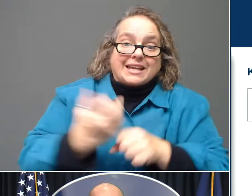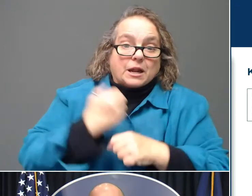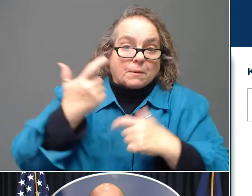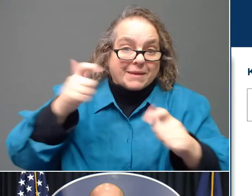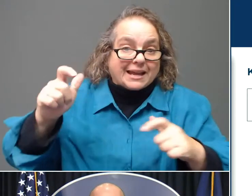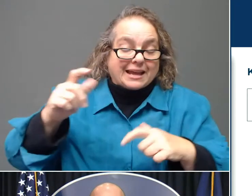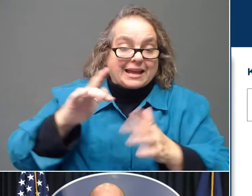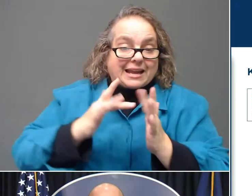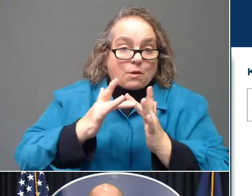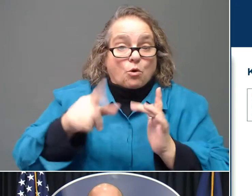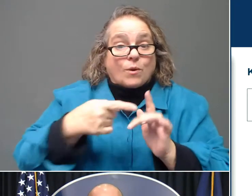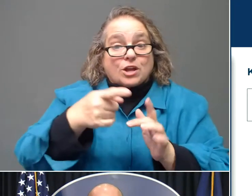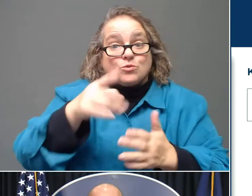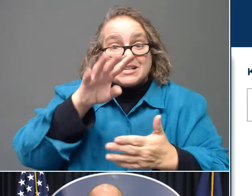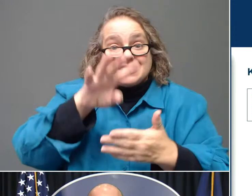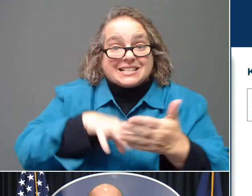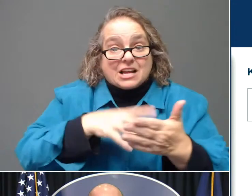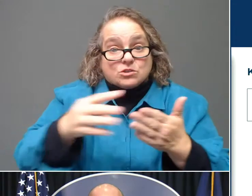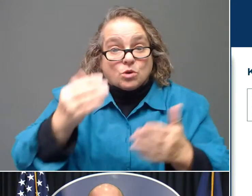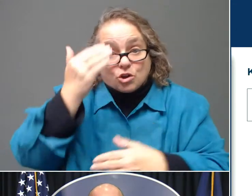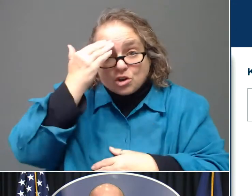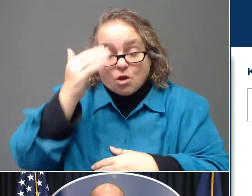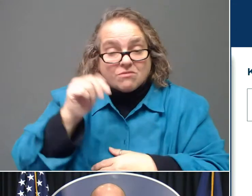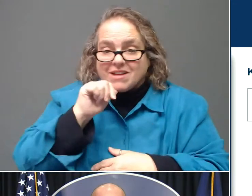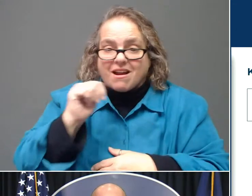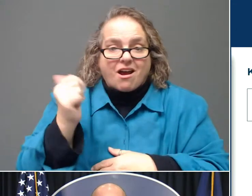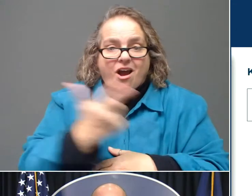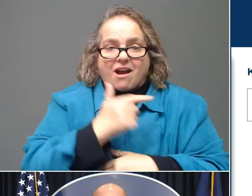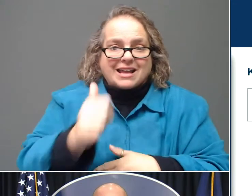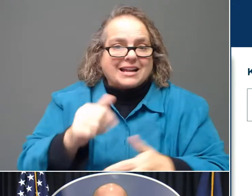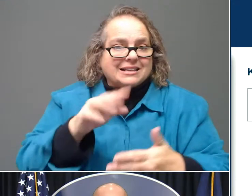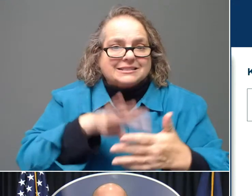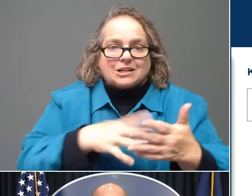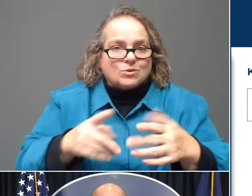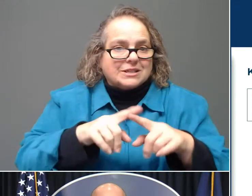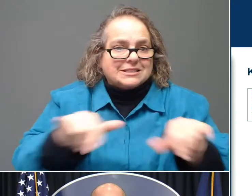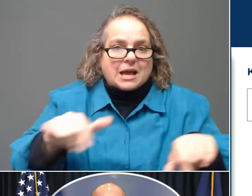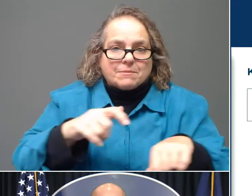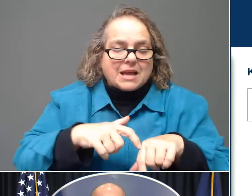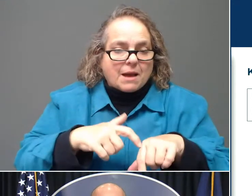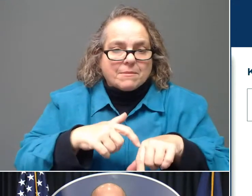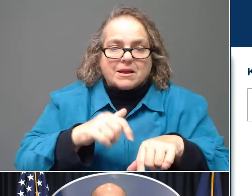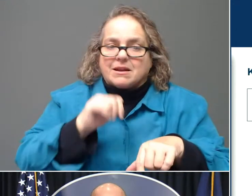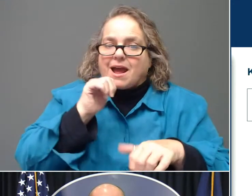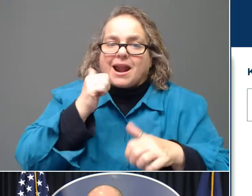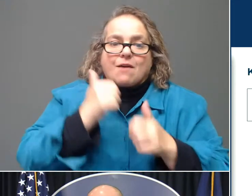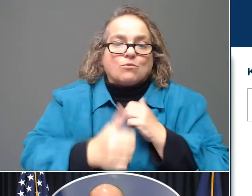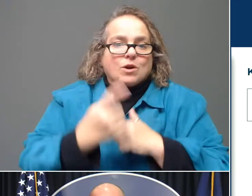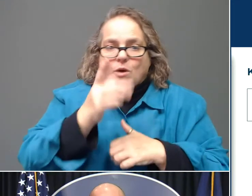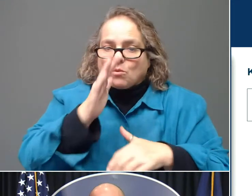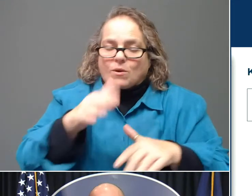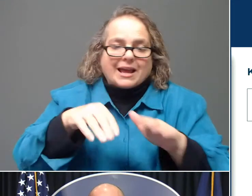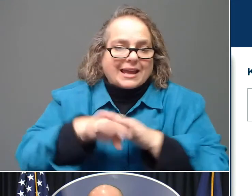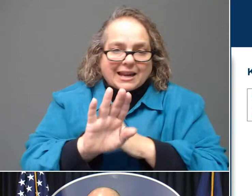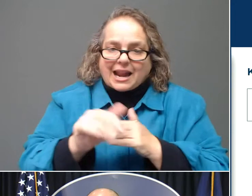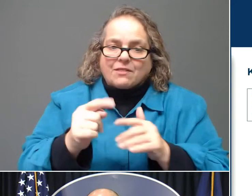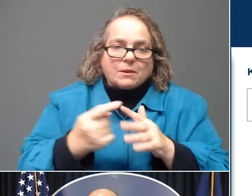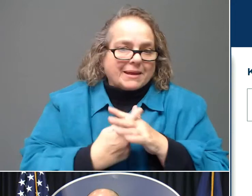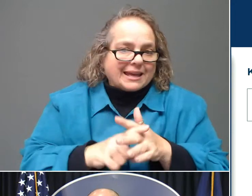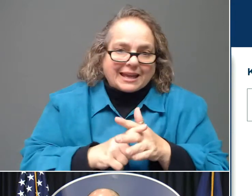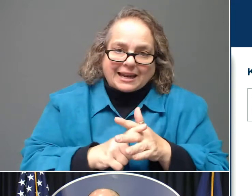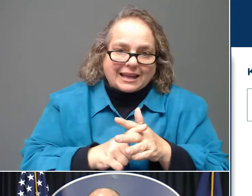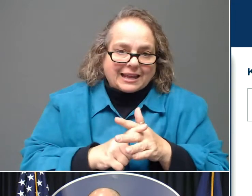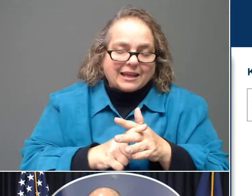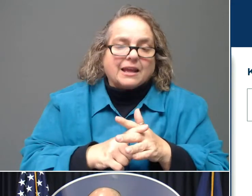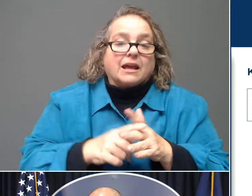please know not all of you will be able to schedule at the same time, and not everybody is clearly going to get in at the very start. This will get better with